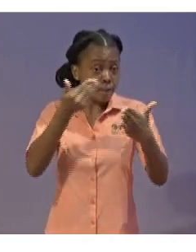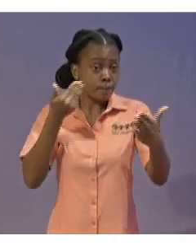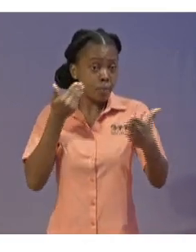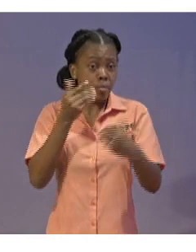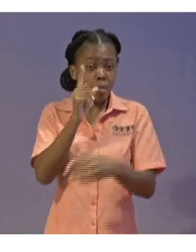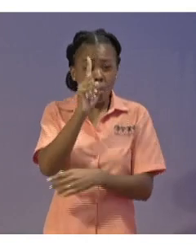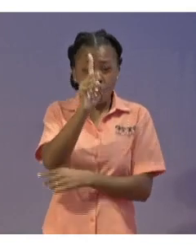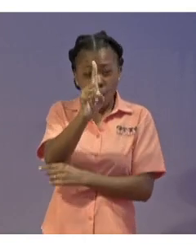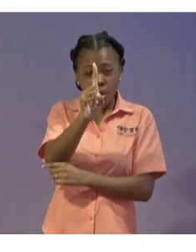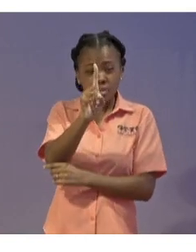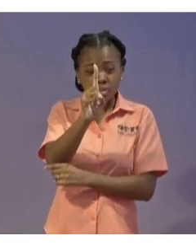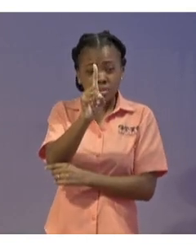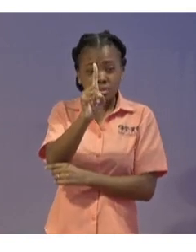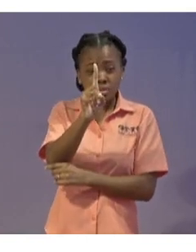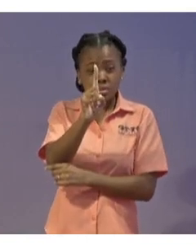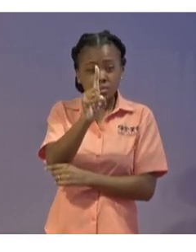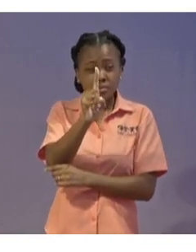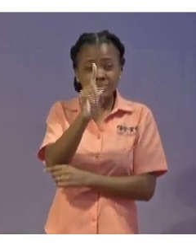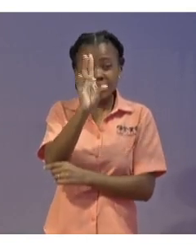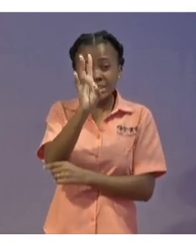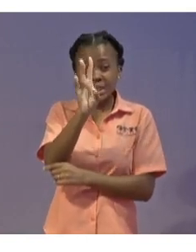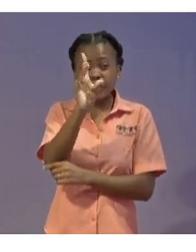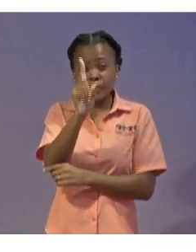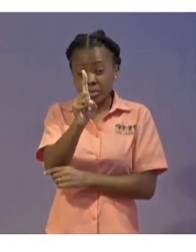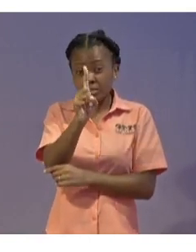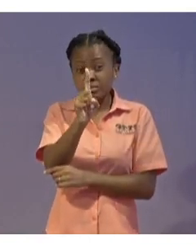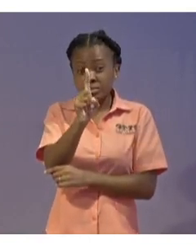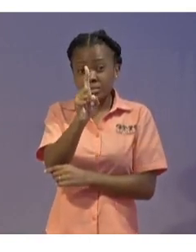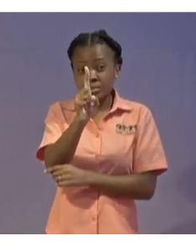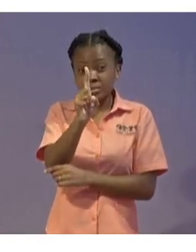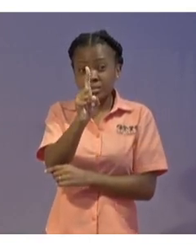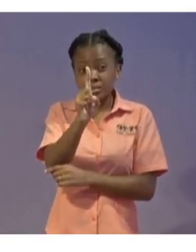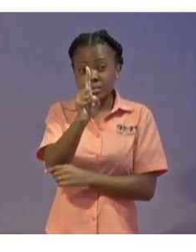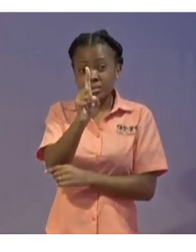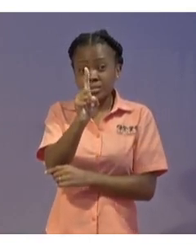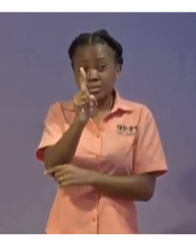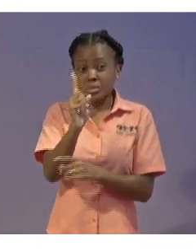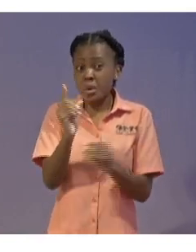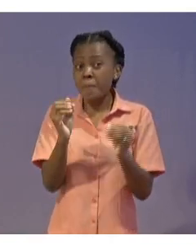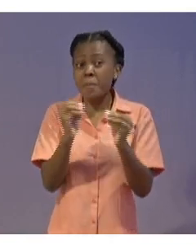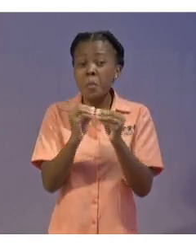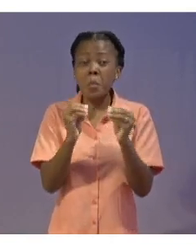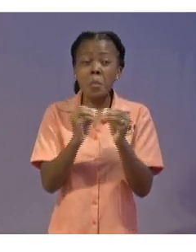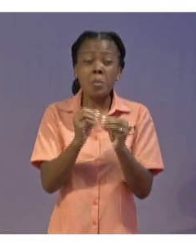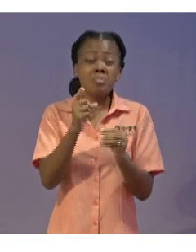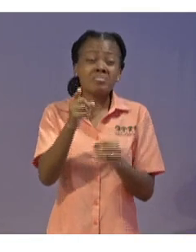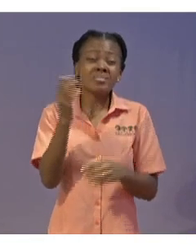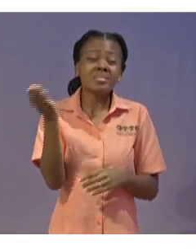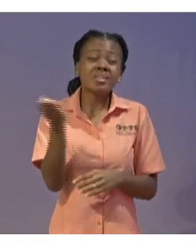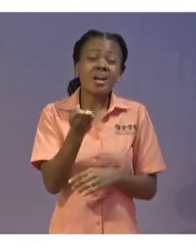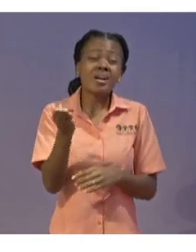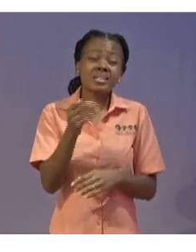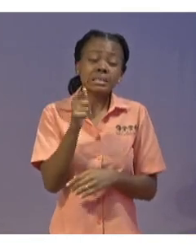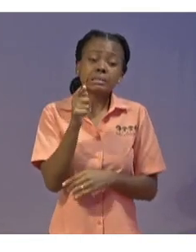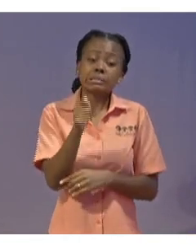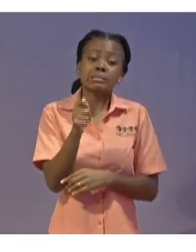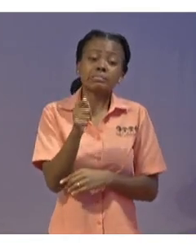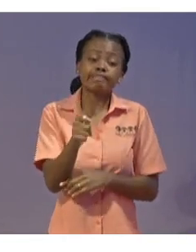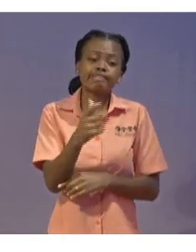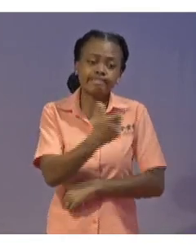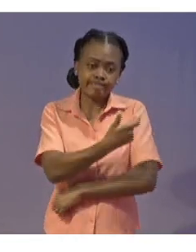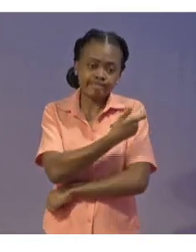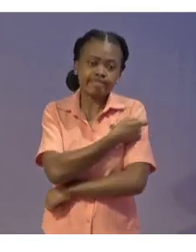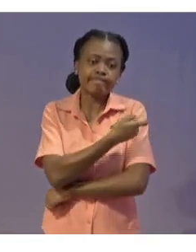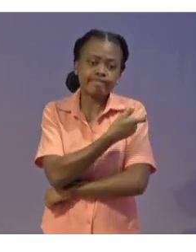of 2505 is basically 6.3% of those deaths that were vaccinated. So we're seeing the big